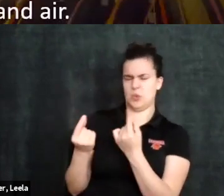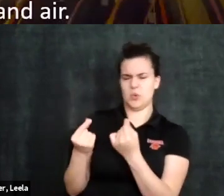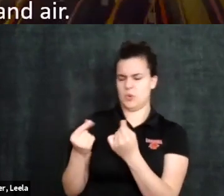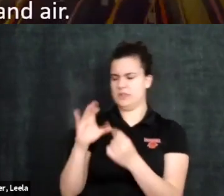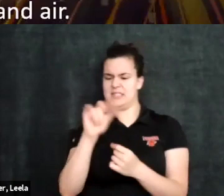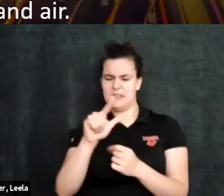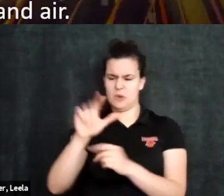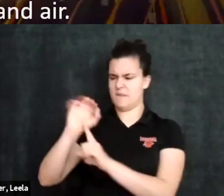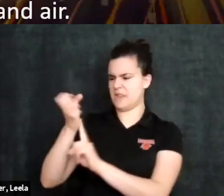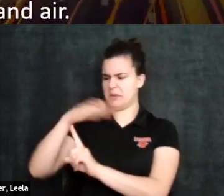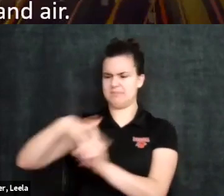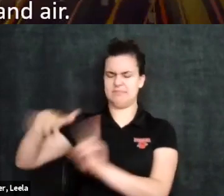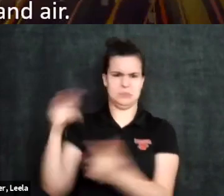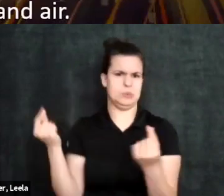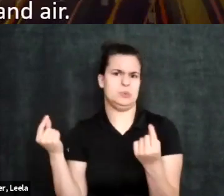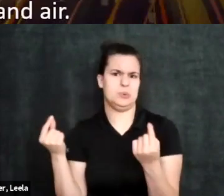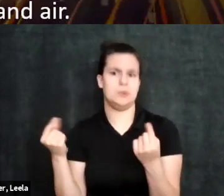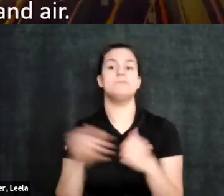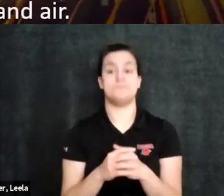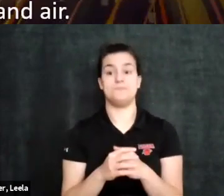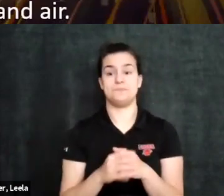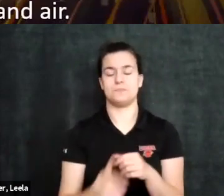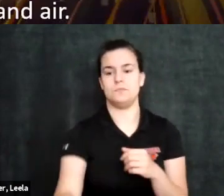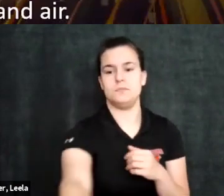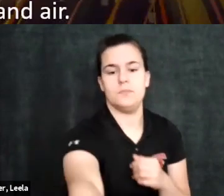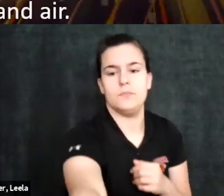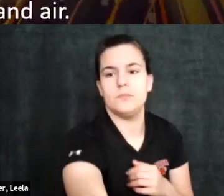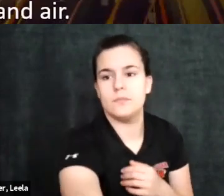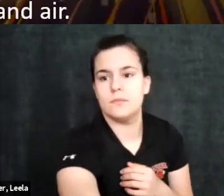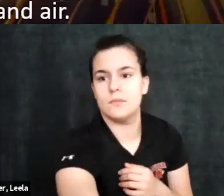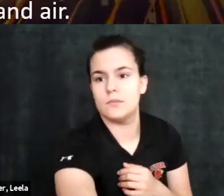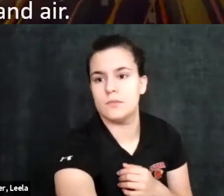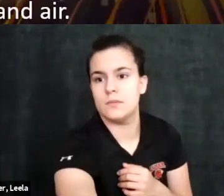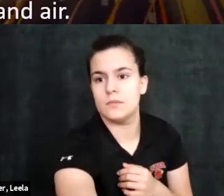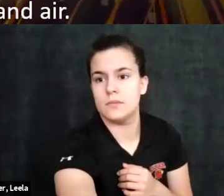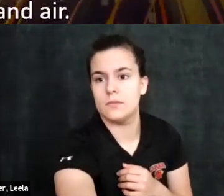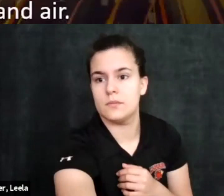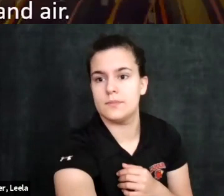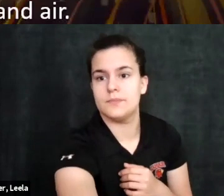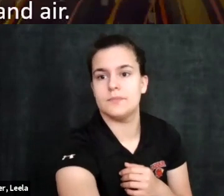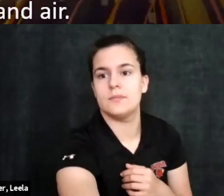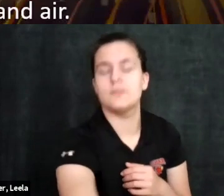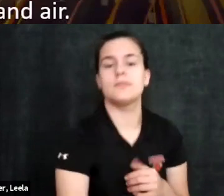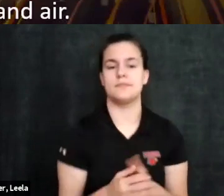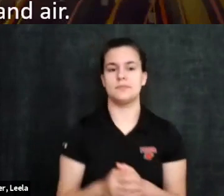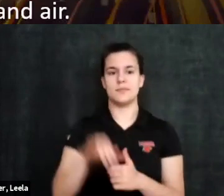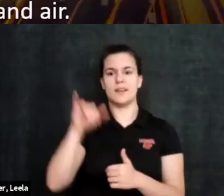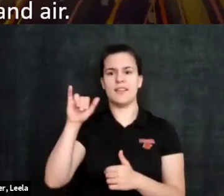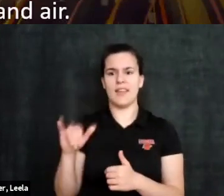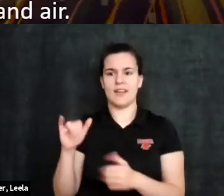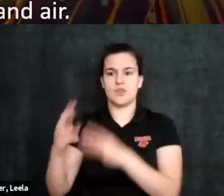engineer? So civil and environmental engineering deals with the built world around you. Your drinking water, your